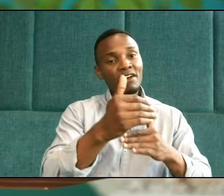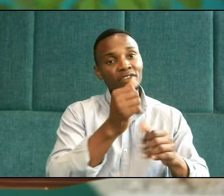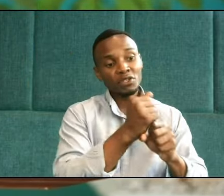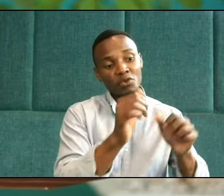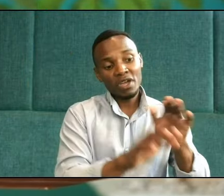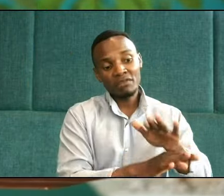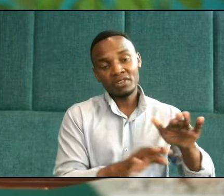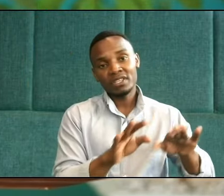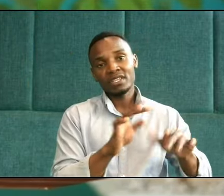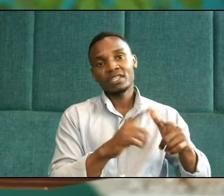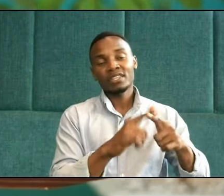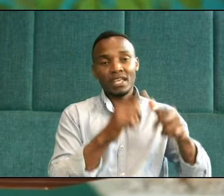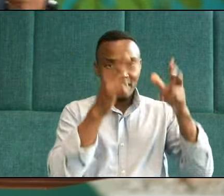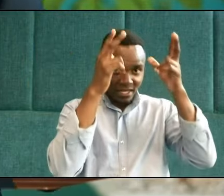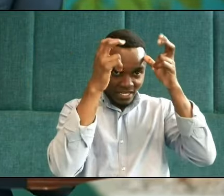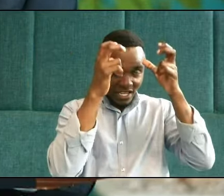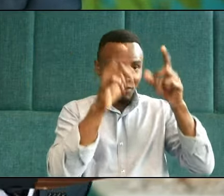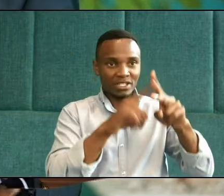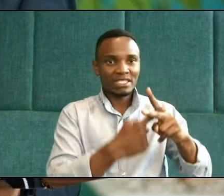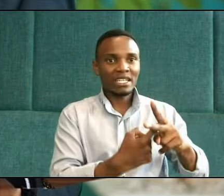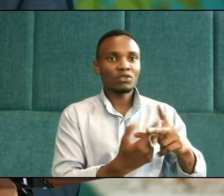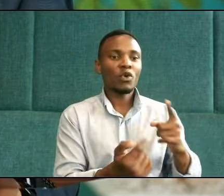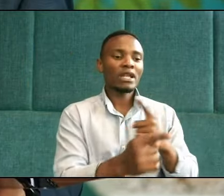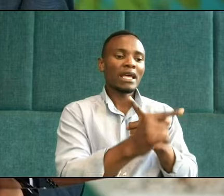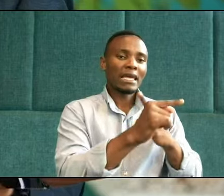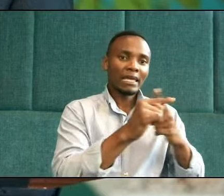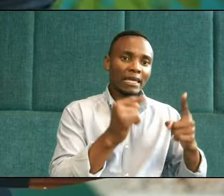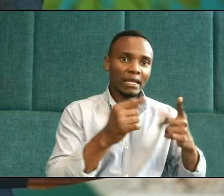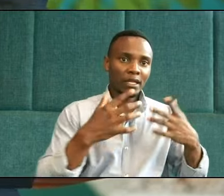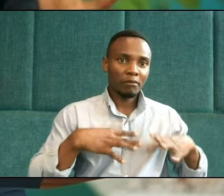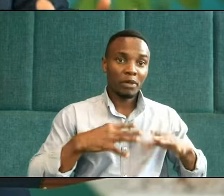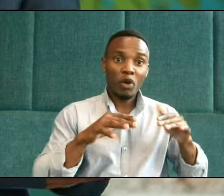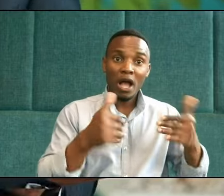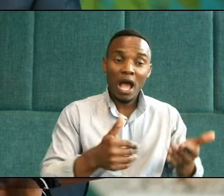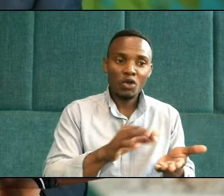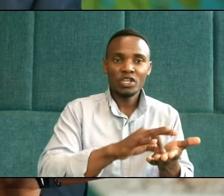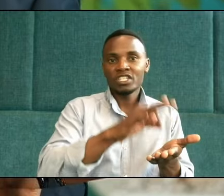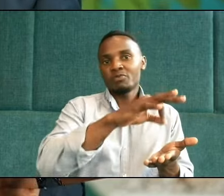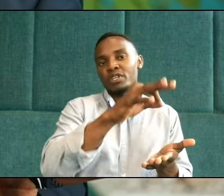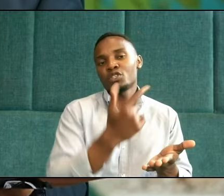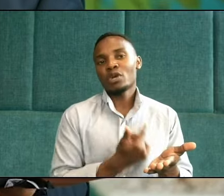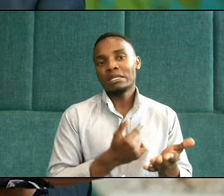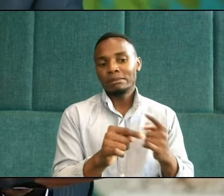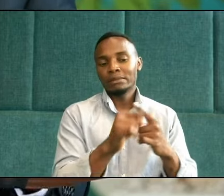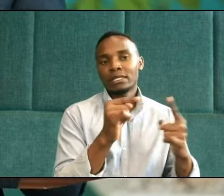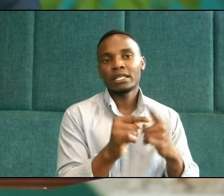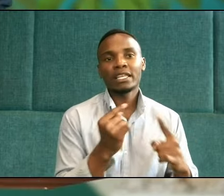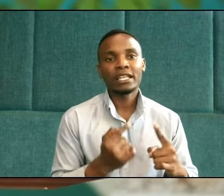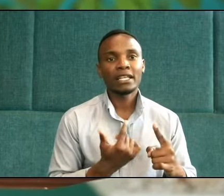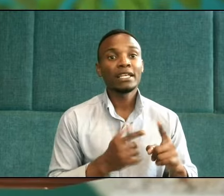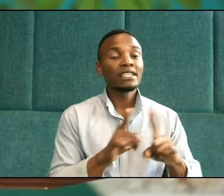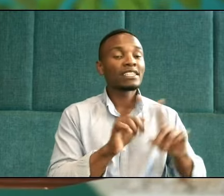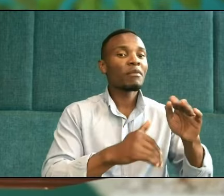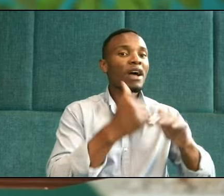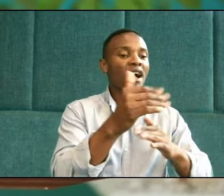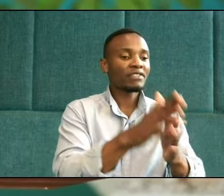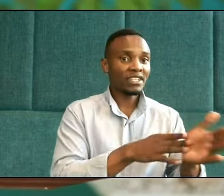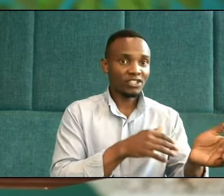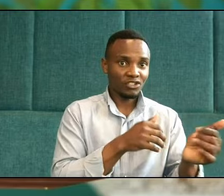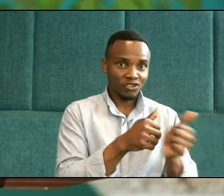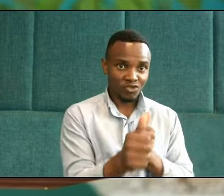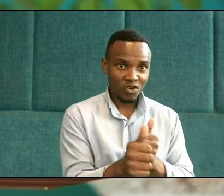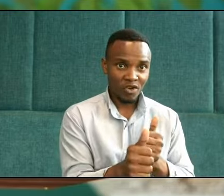this, he begins with killing people spiritually. And when he has destroyed people spiritually, he will then kill